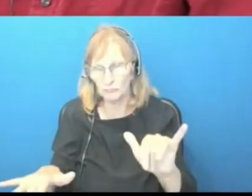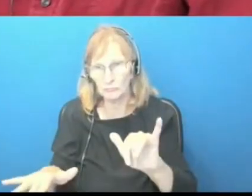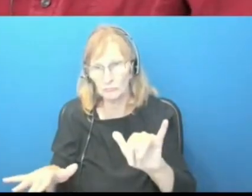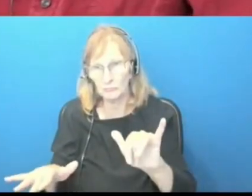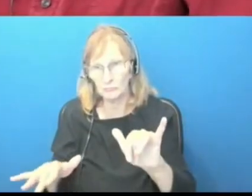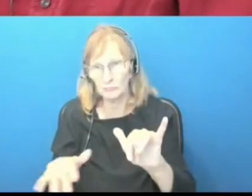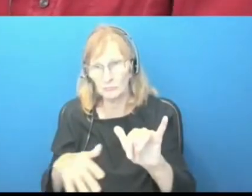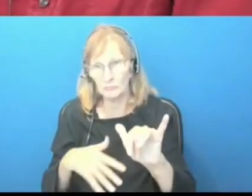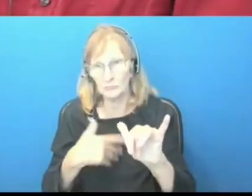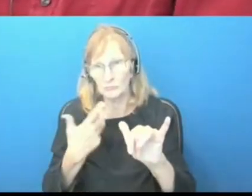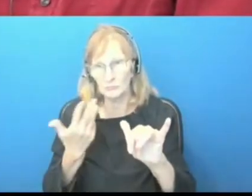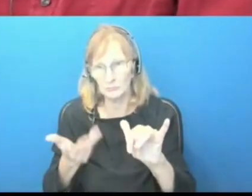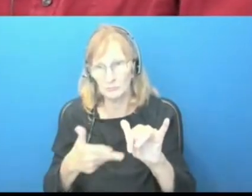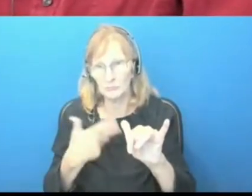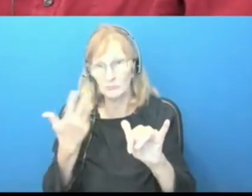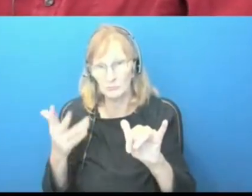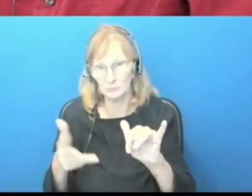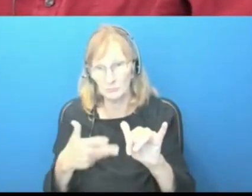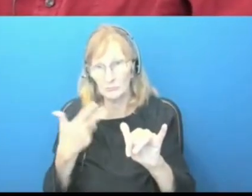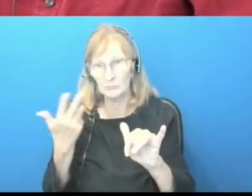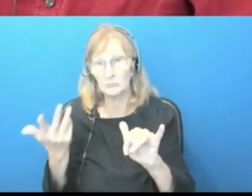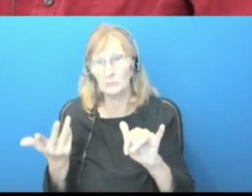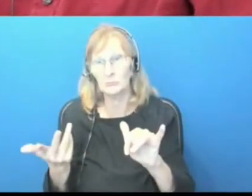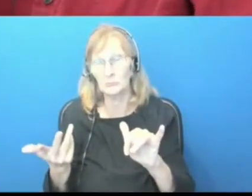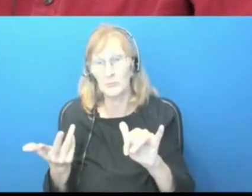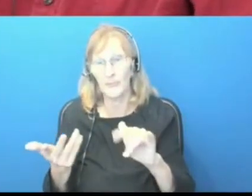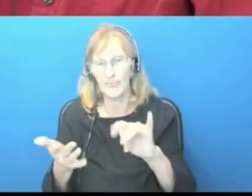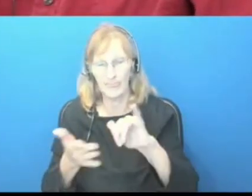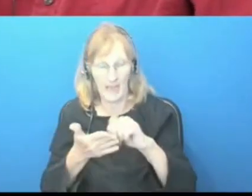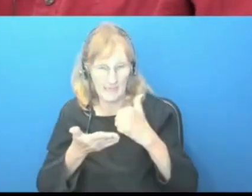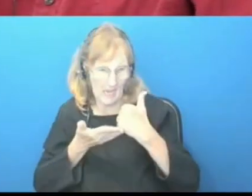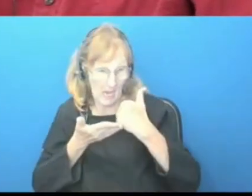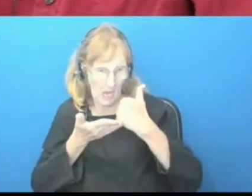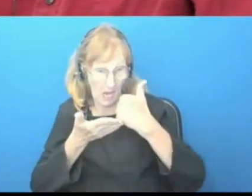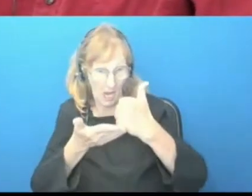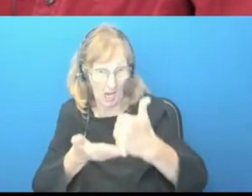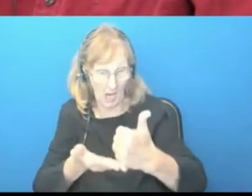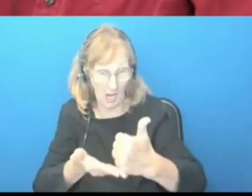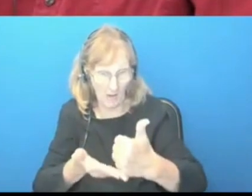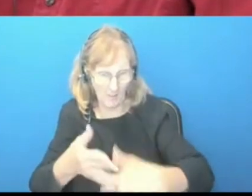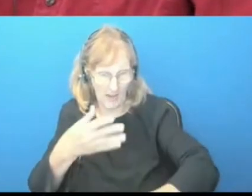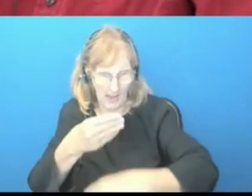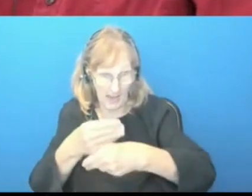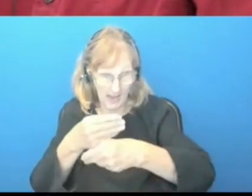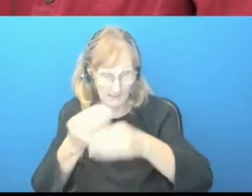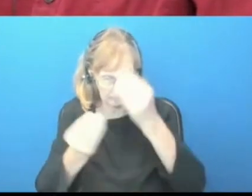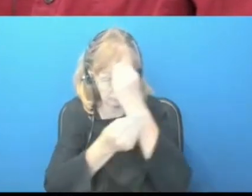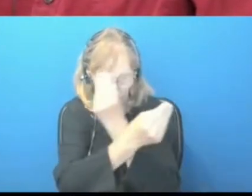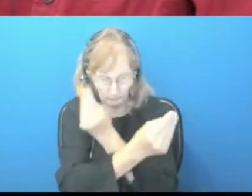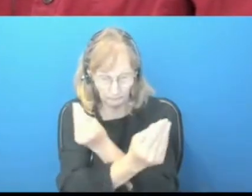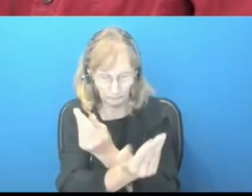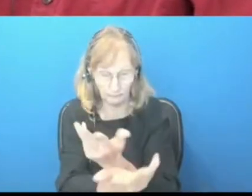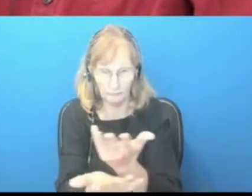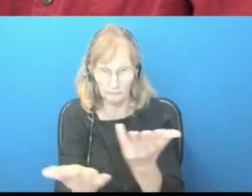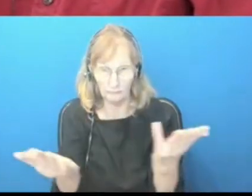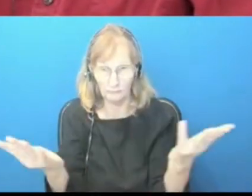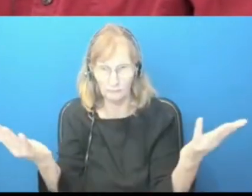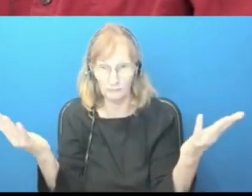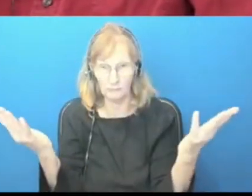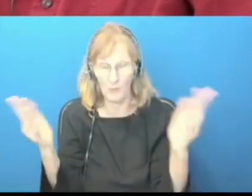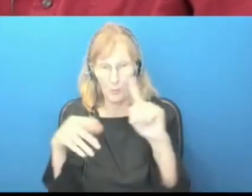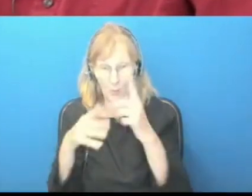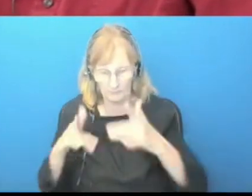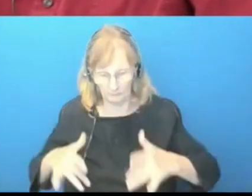my major contribution was that newsletter, getting the information about the news of the